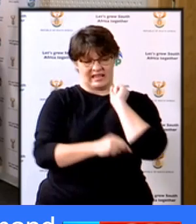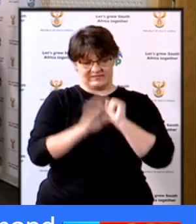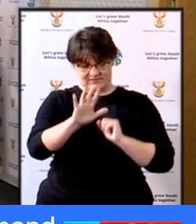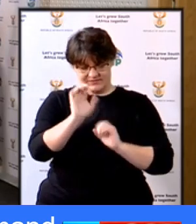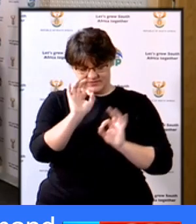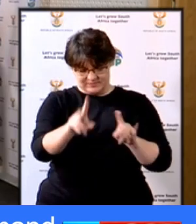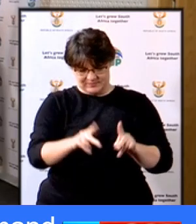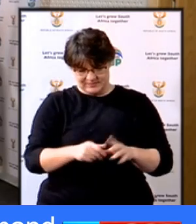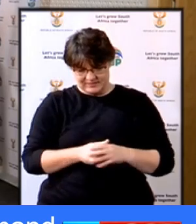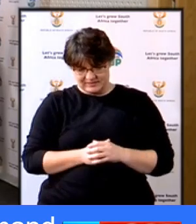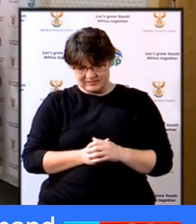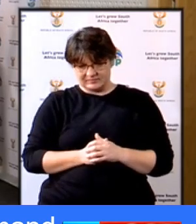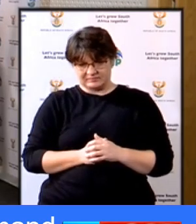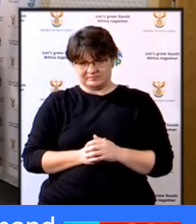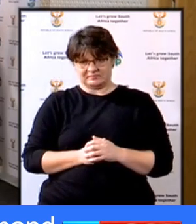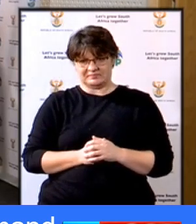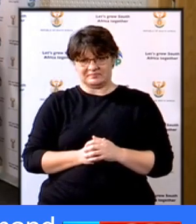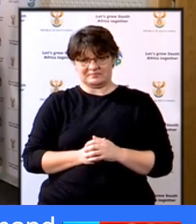Minister.